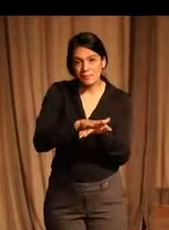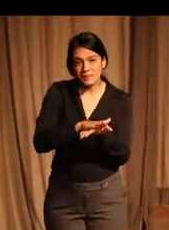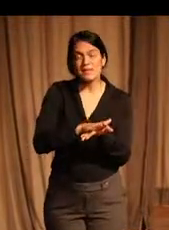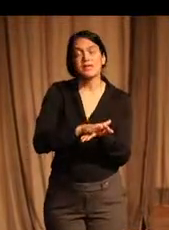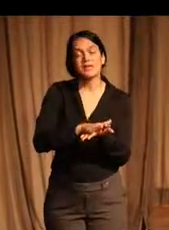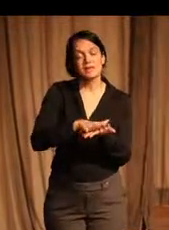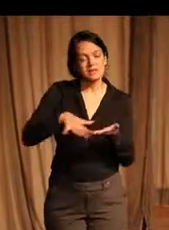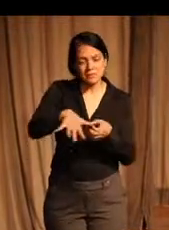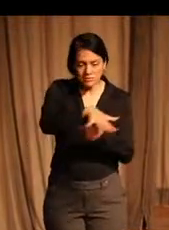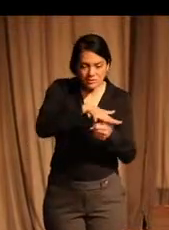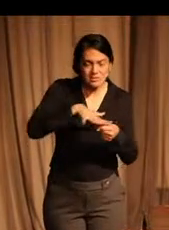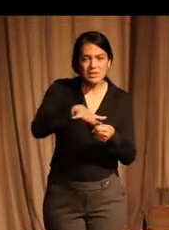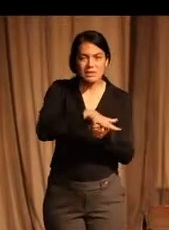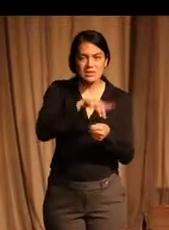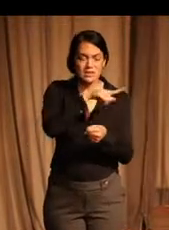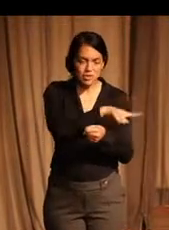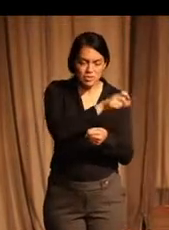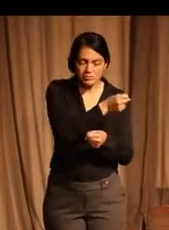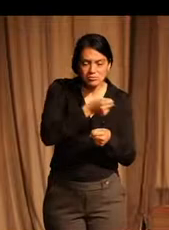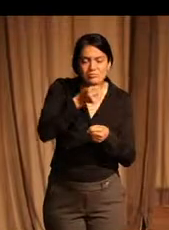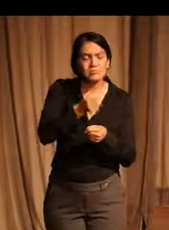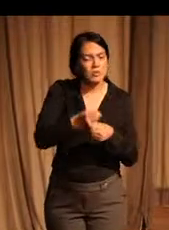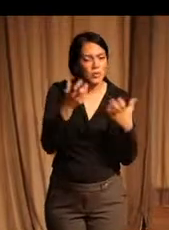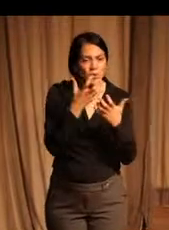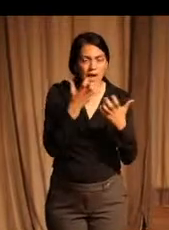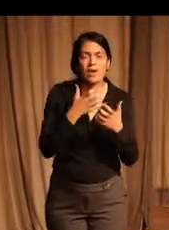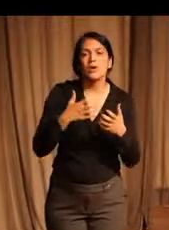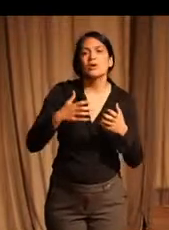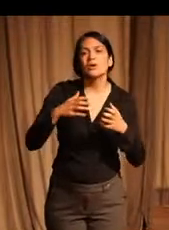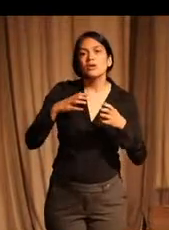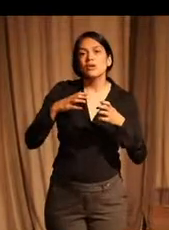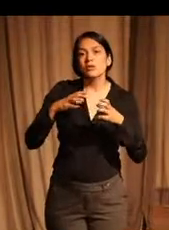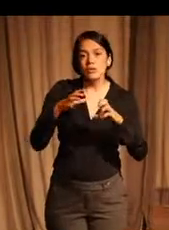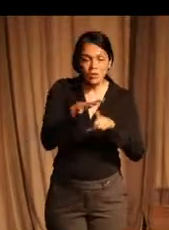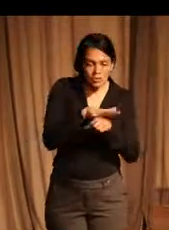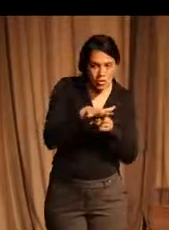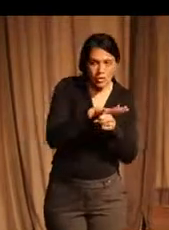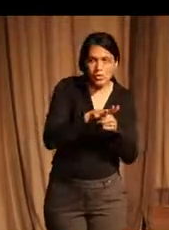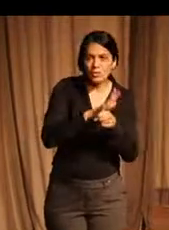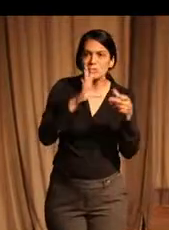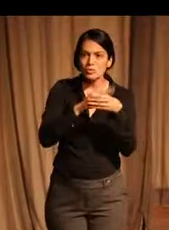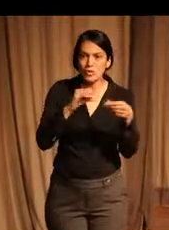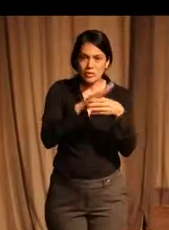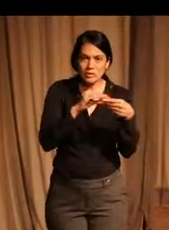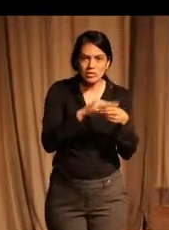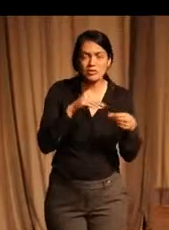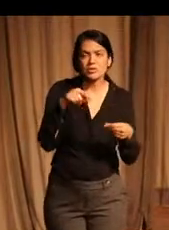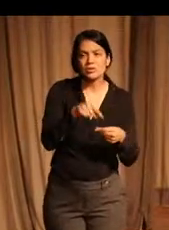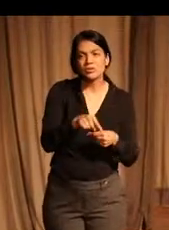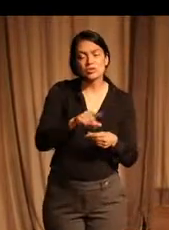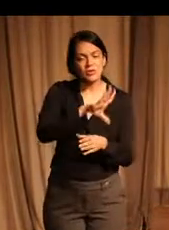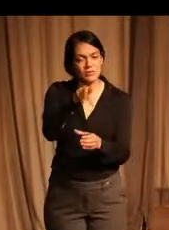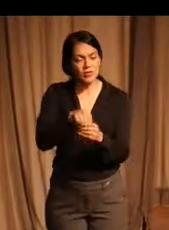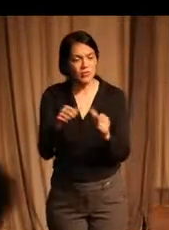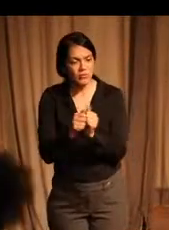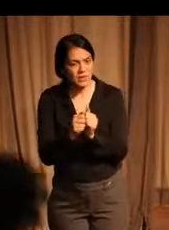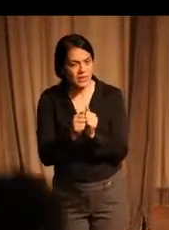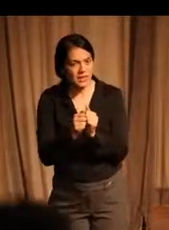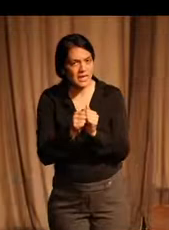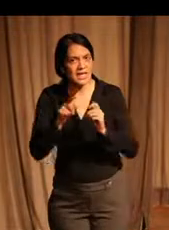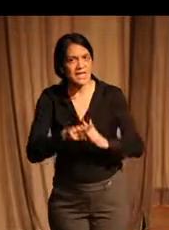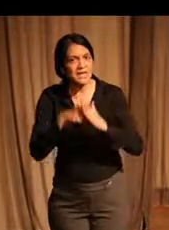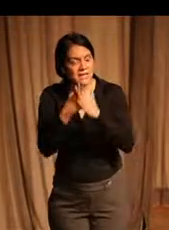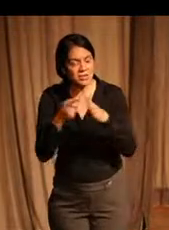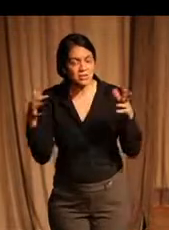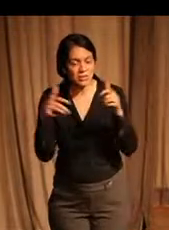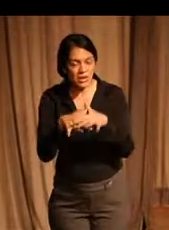in Miami-Dade, community storytelling, local history, and race. She's the founder of Black Miami-Dade, a digital gathering space that liberates